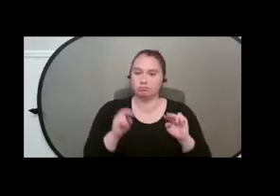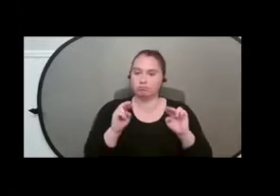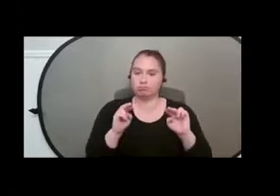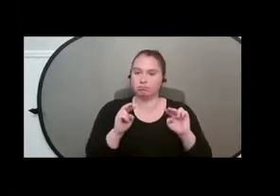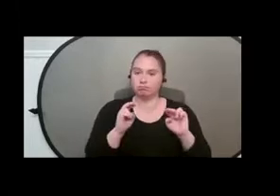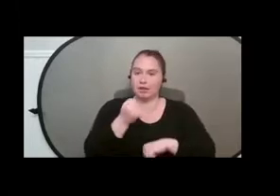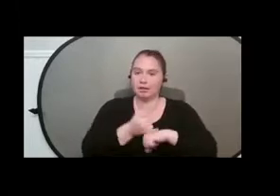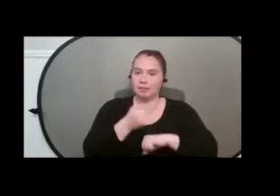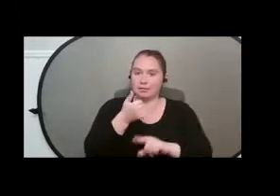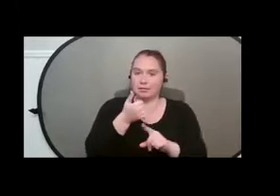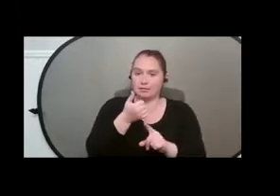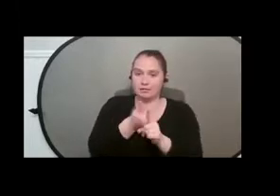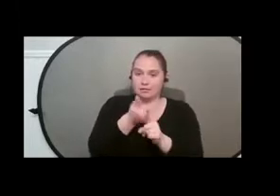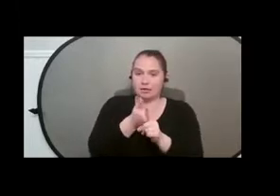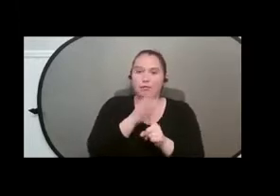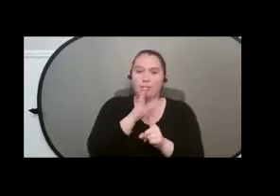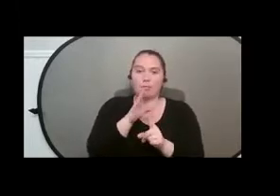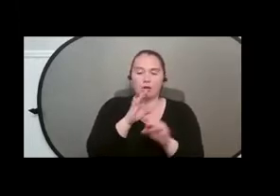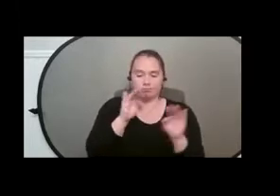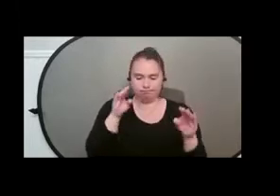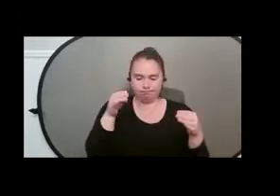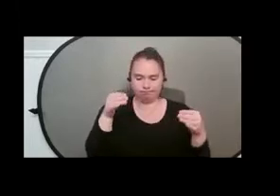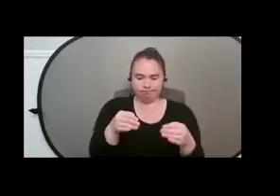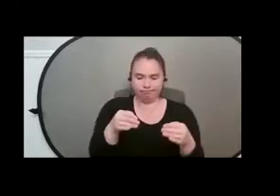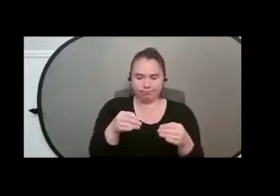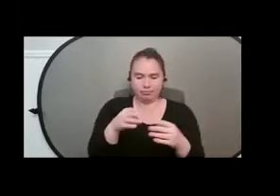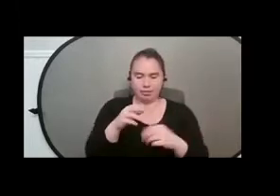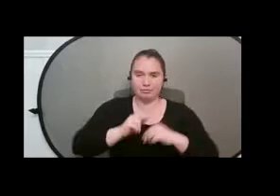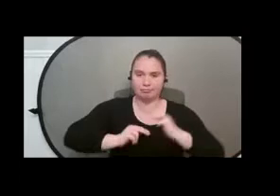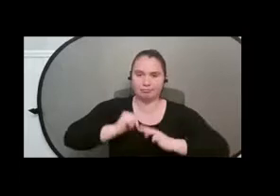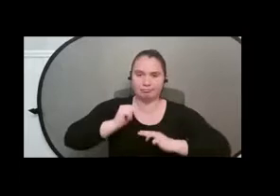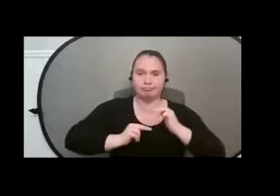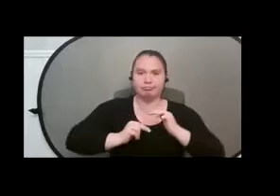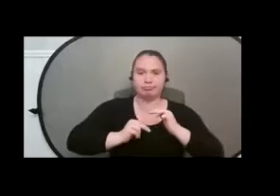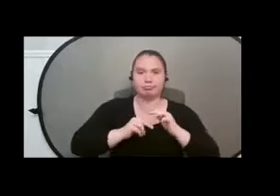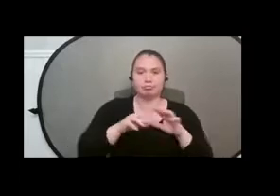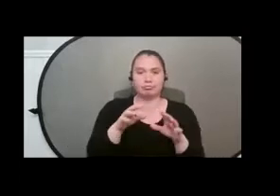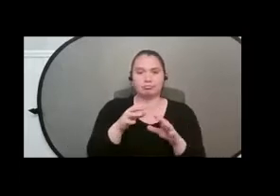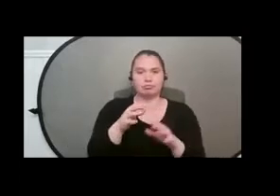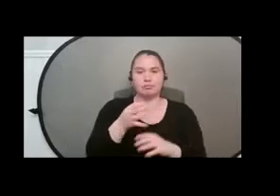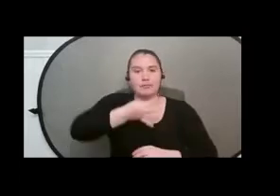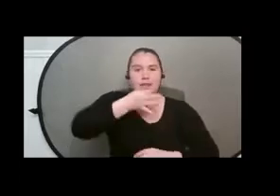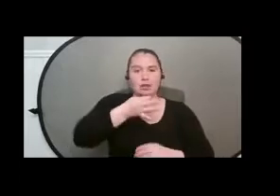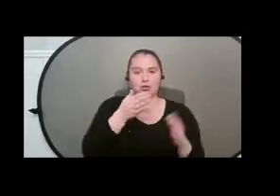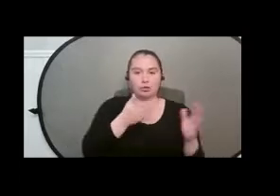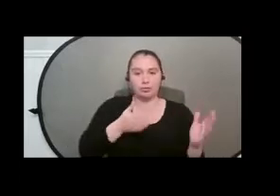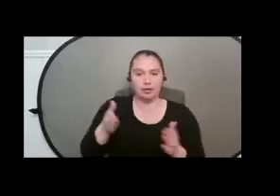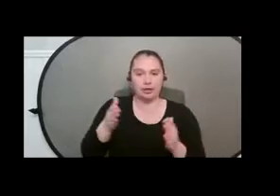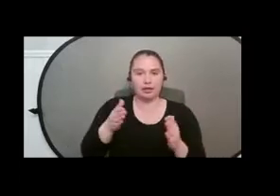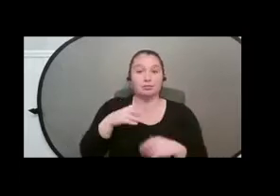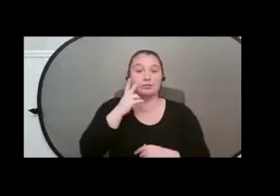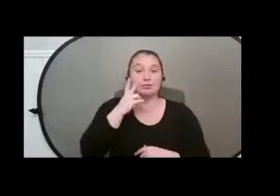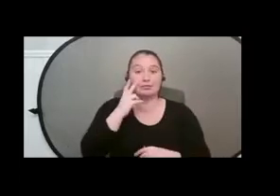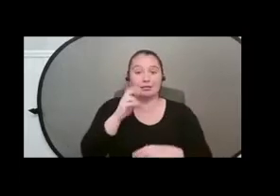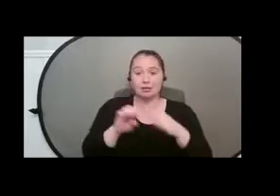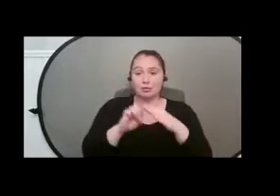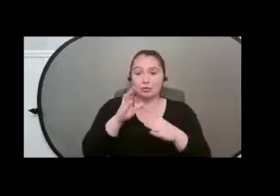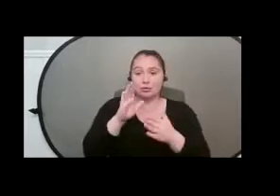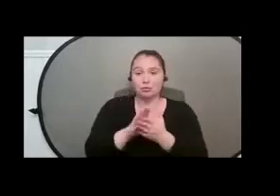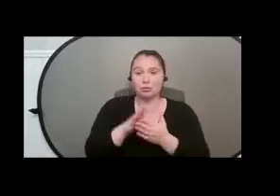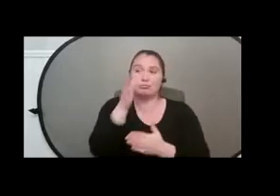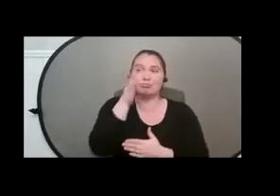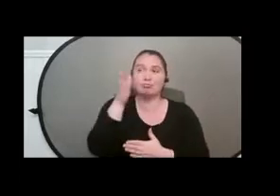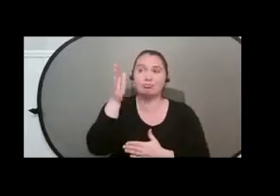us back into focus of the facility master plan. And we present the goals again for the elementary school long-term vision